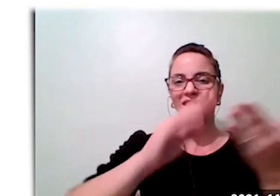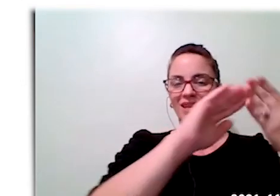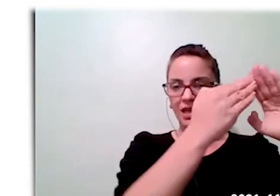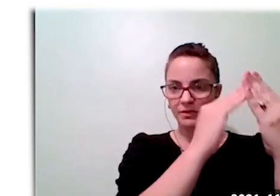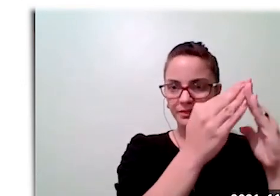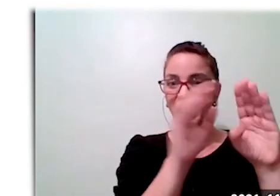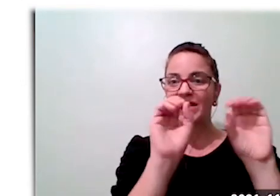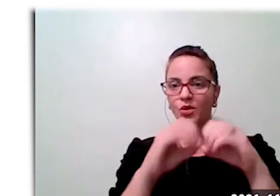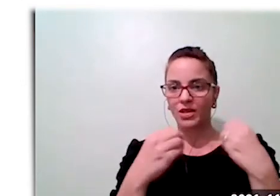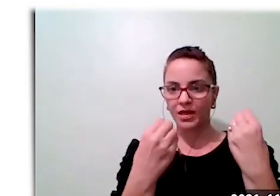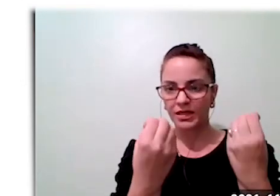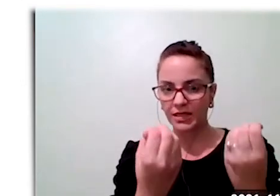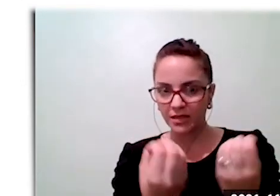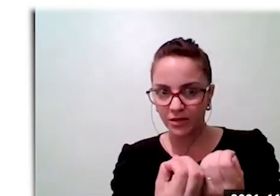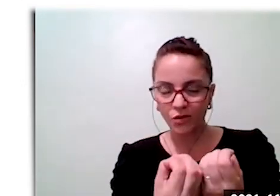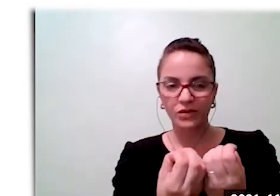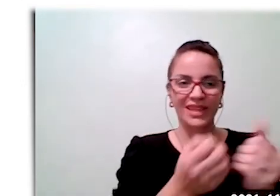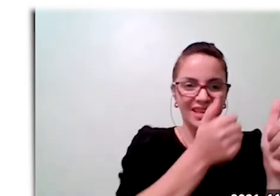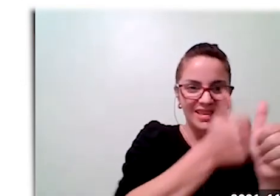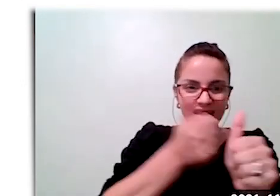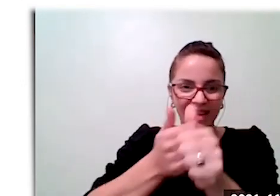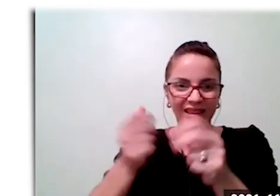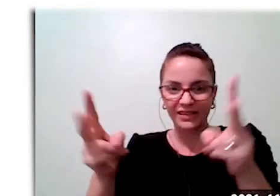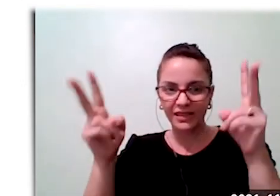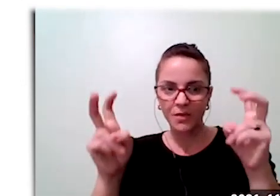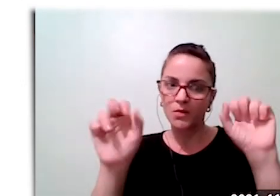theme serve, as I say, as graphic